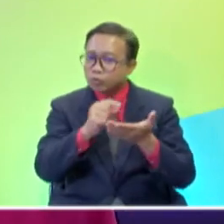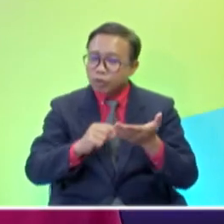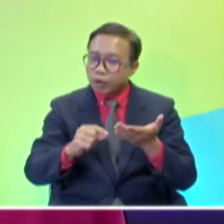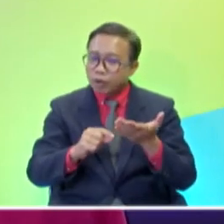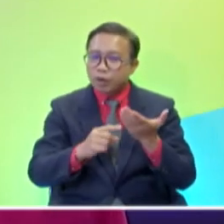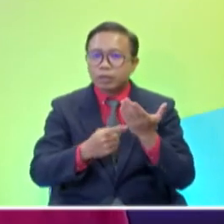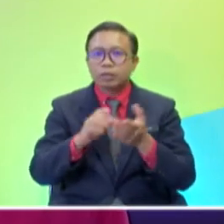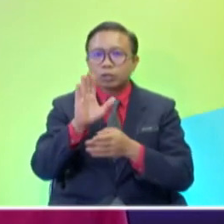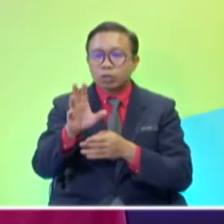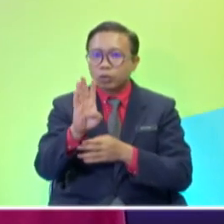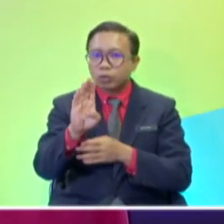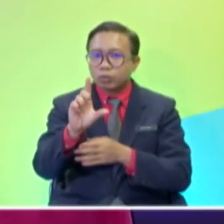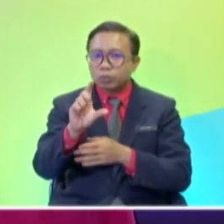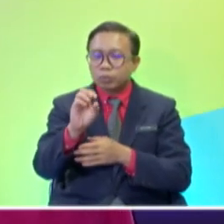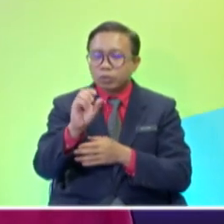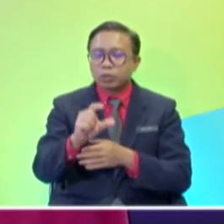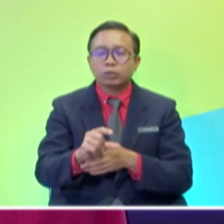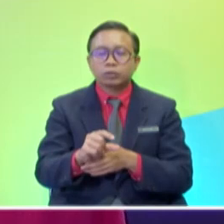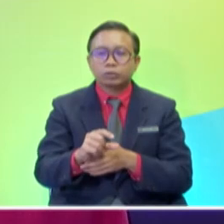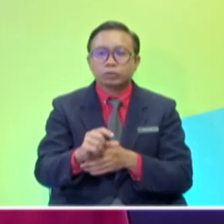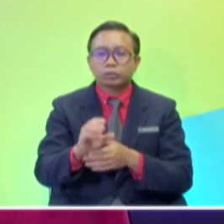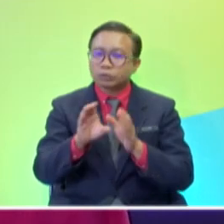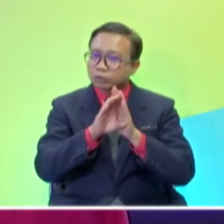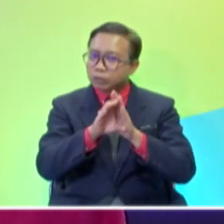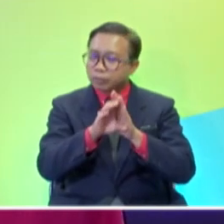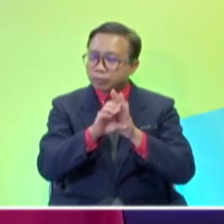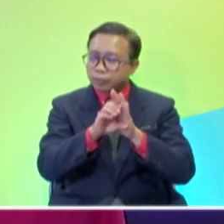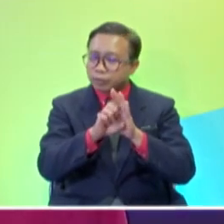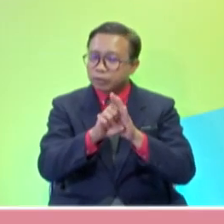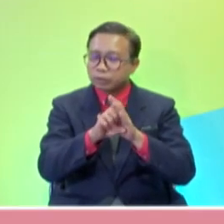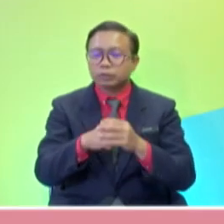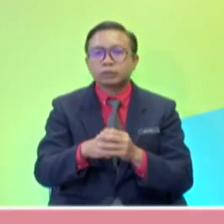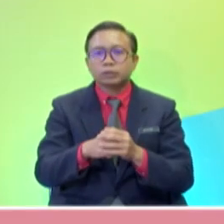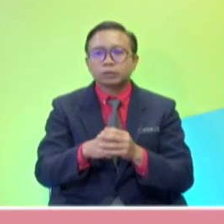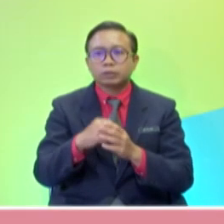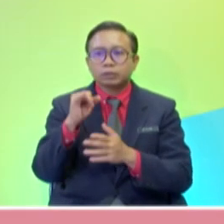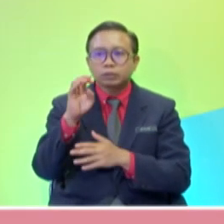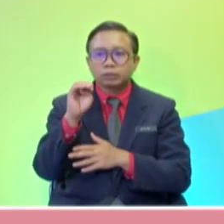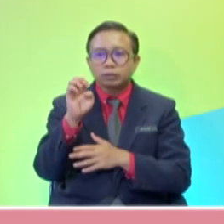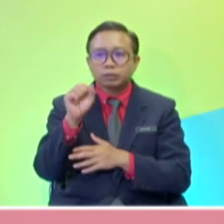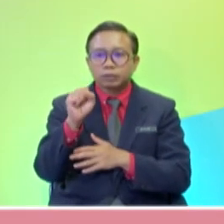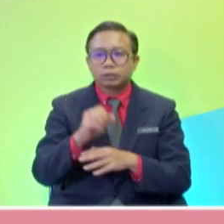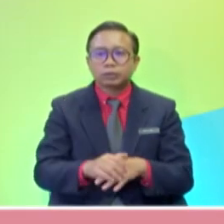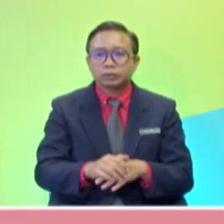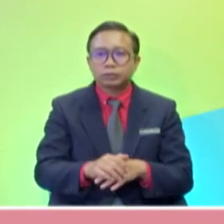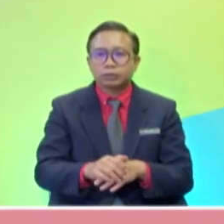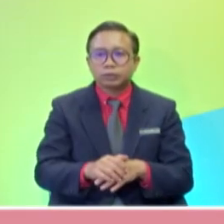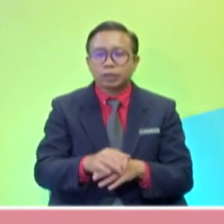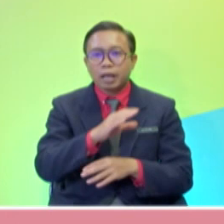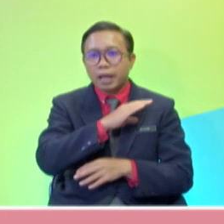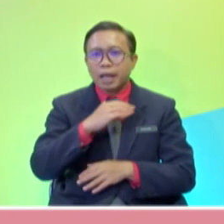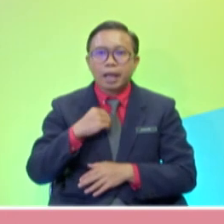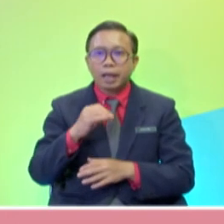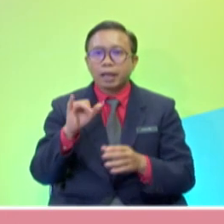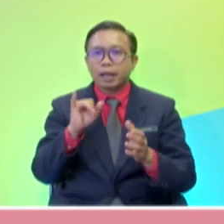your blog. And I have here a sample blog post, Ima's blog post. All right, yours. And I